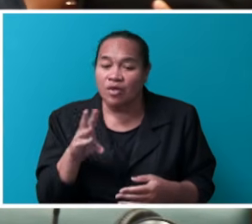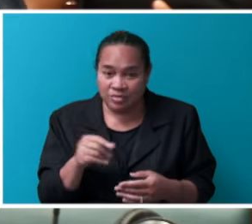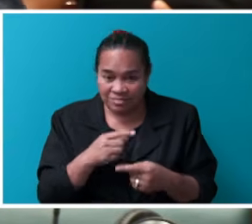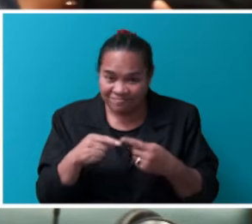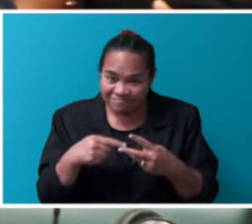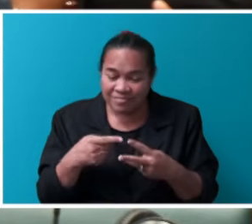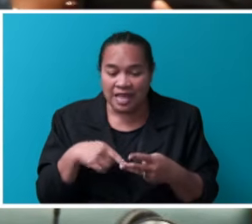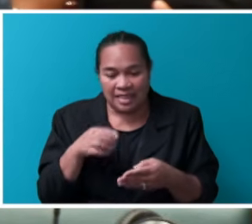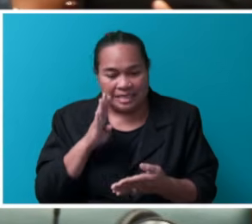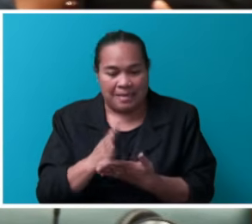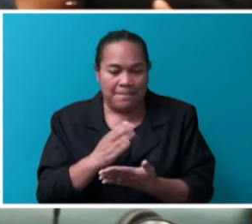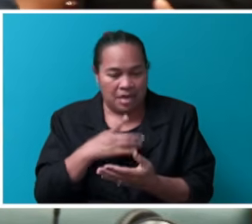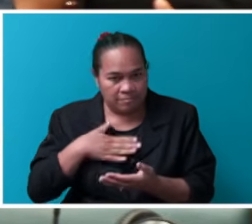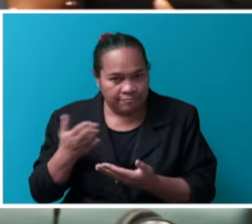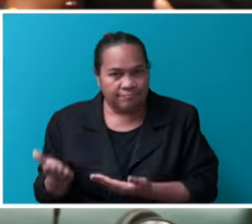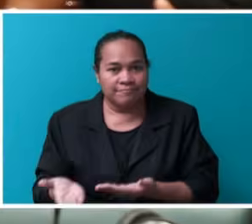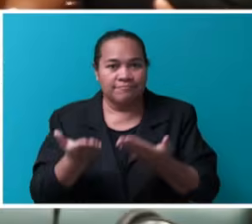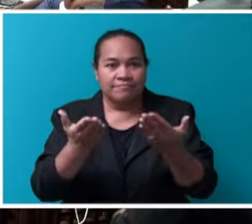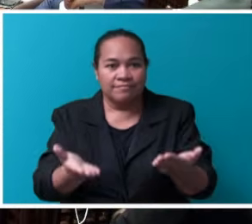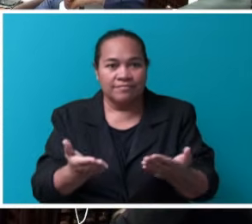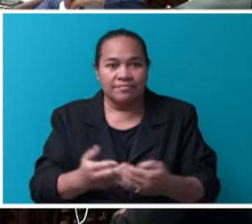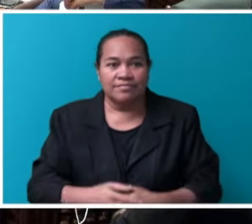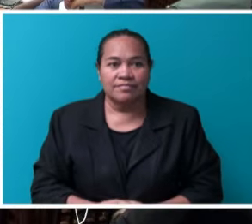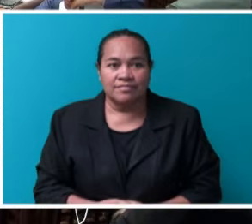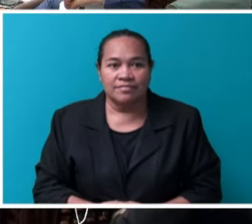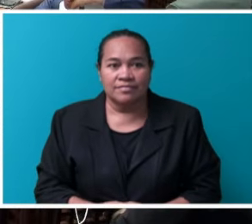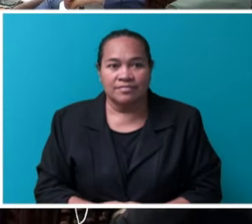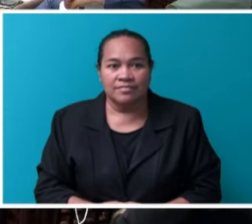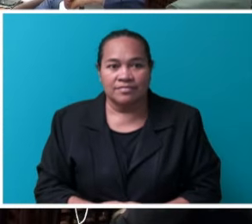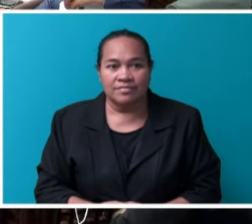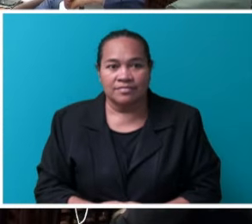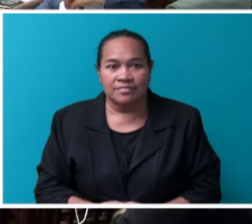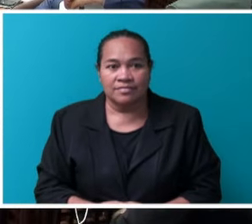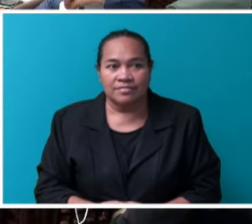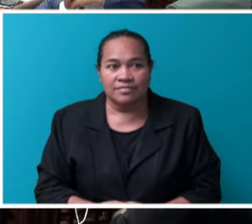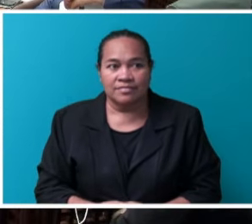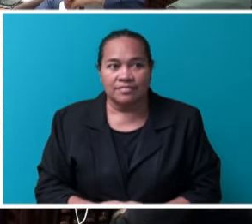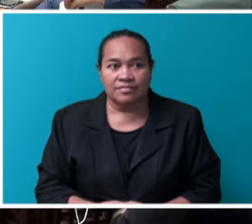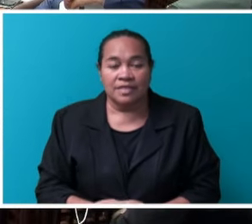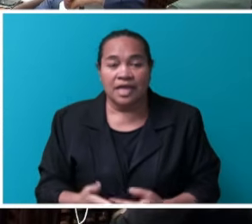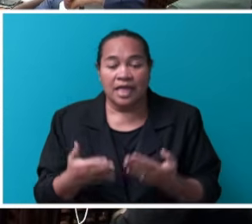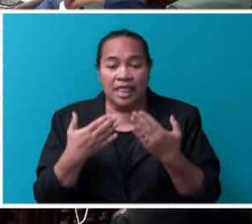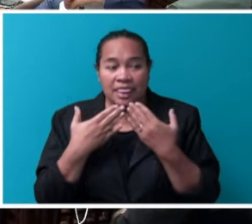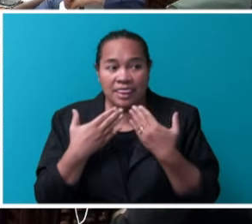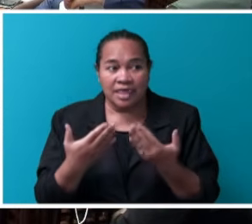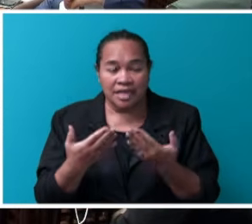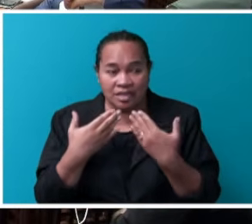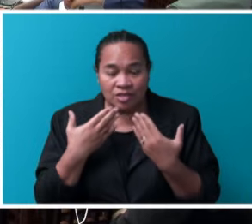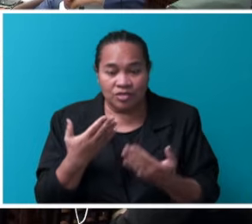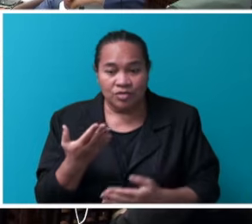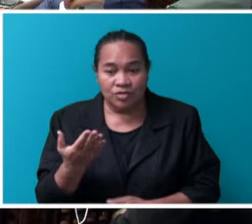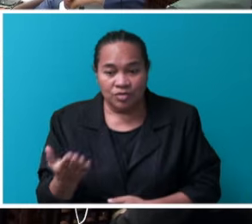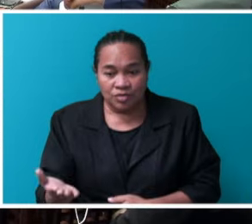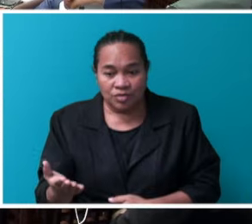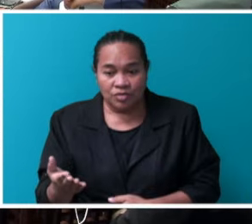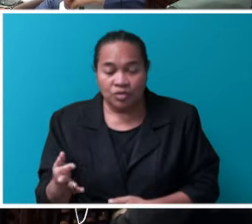commend the bill to Parliament. Thank you, Minister for Finance, Deputy Prime Minister.